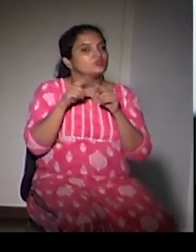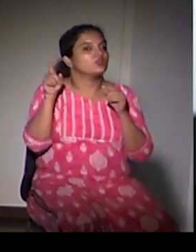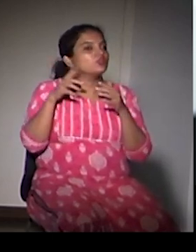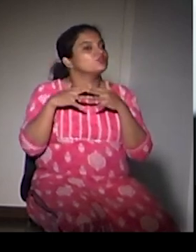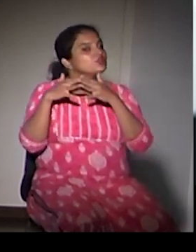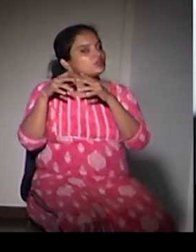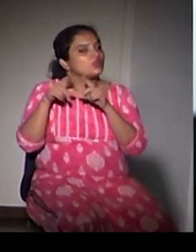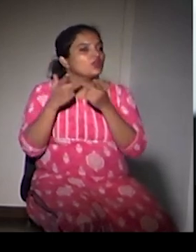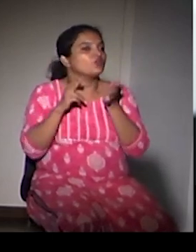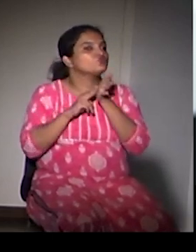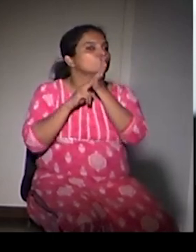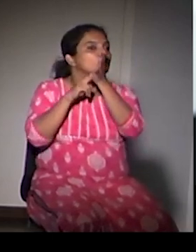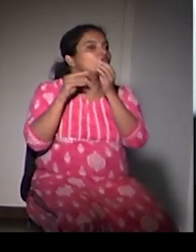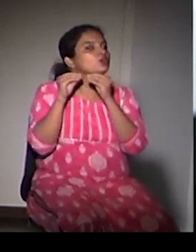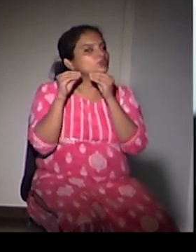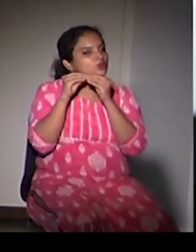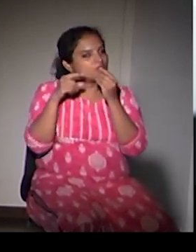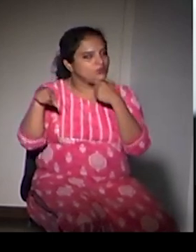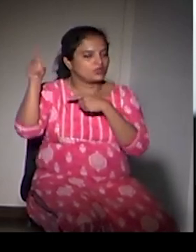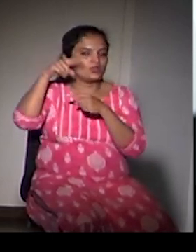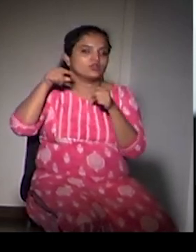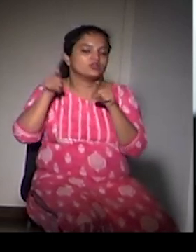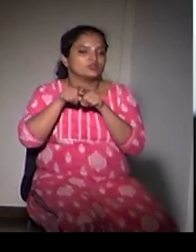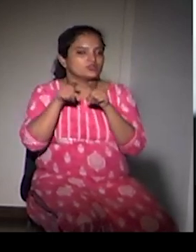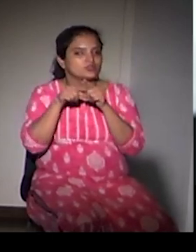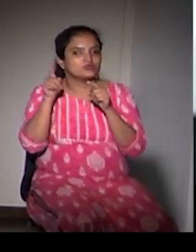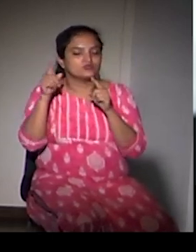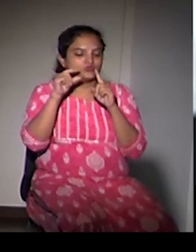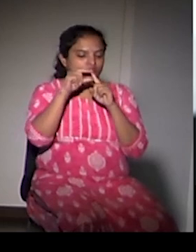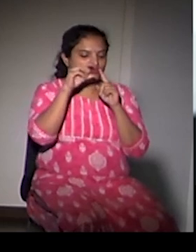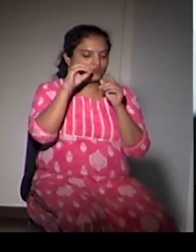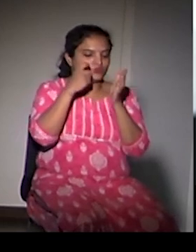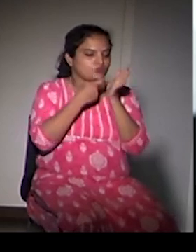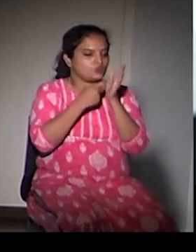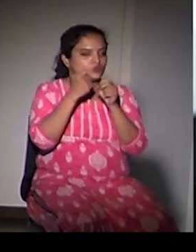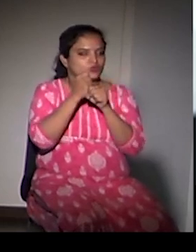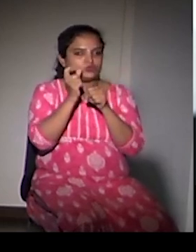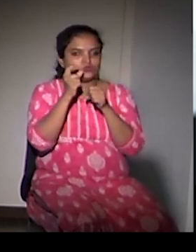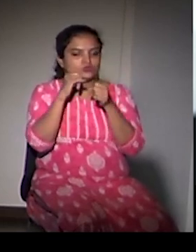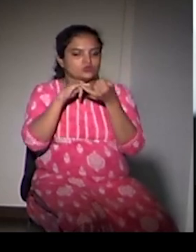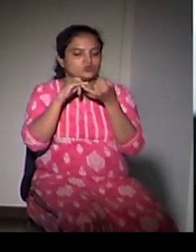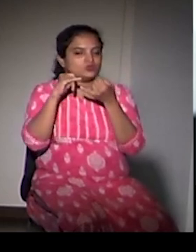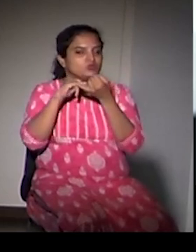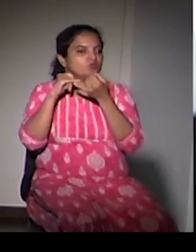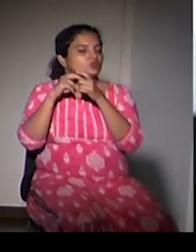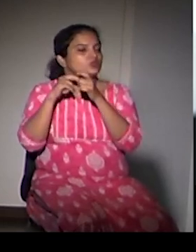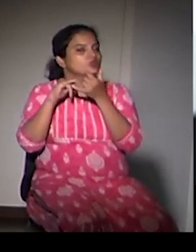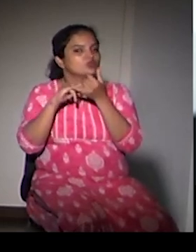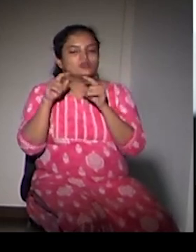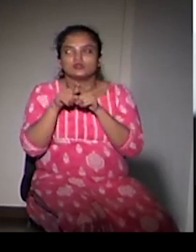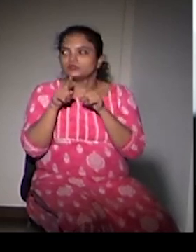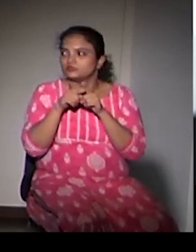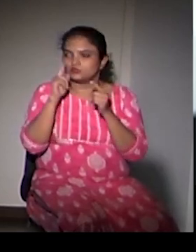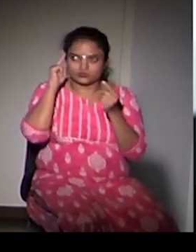of Mumbai, which of course also was a Portuguese settlement. And